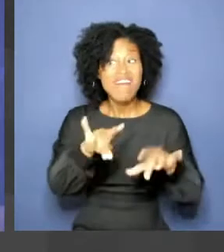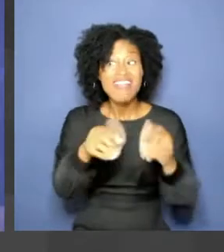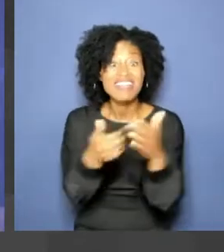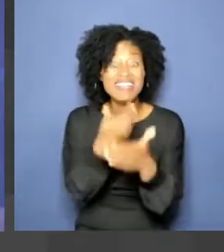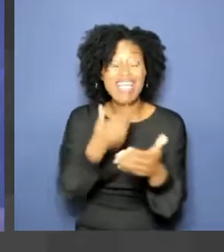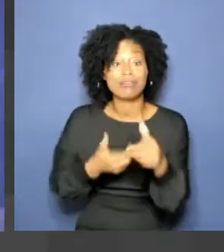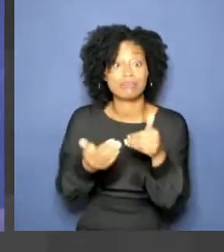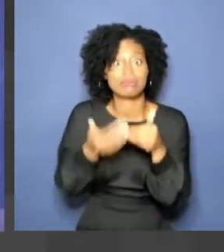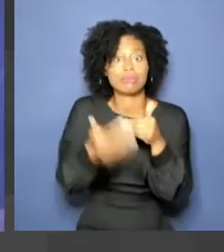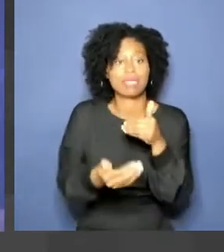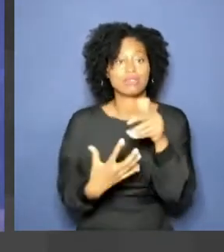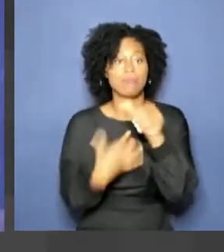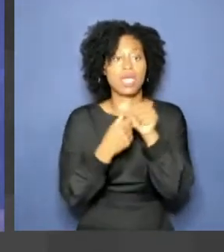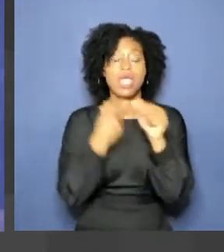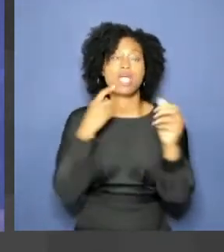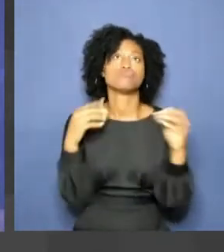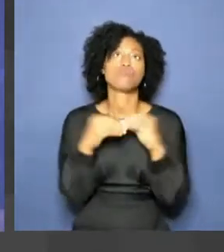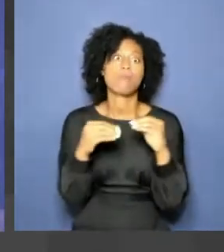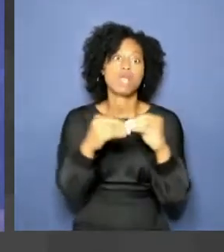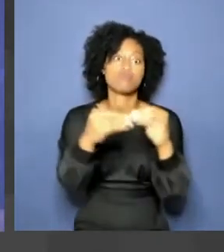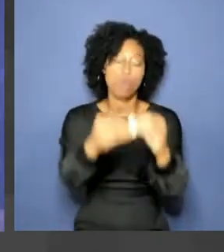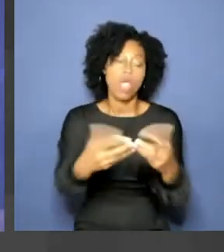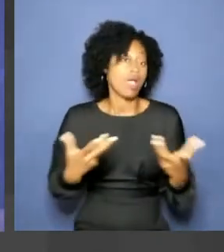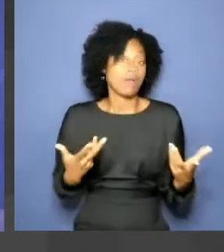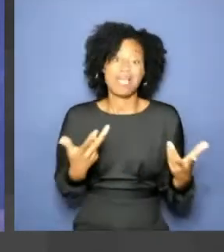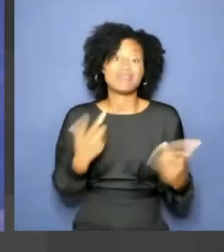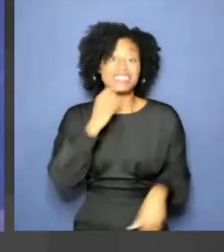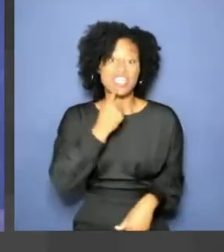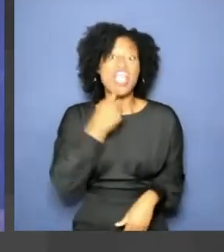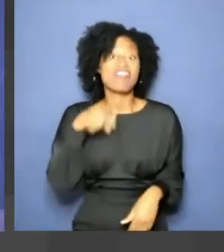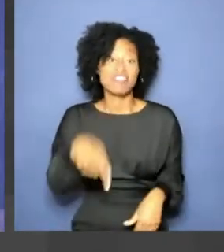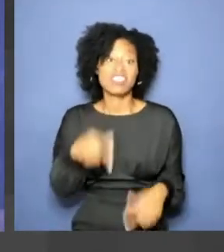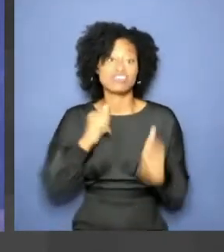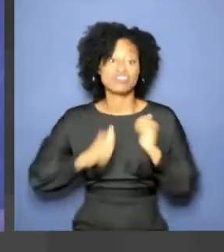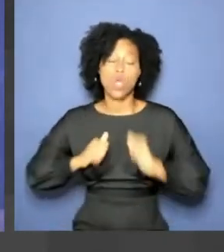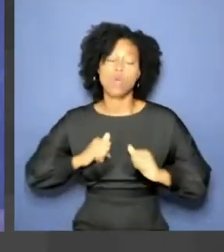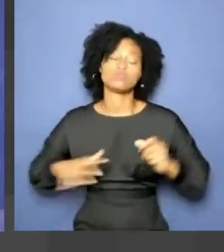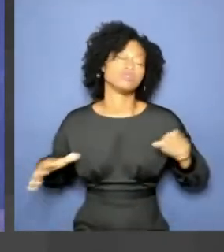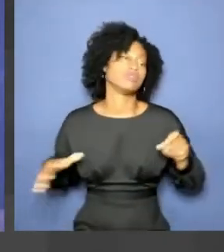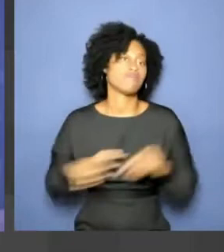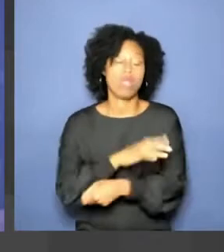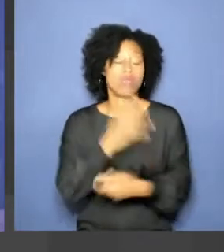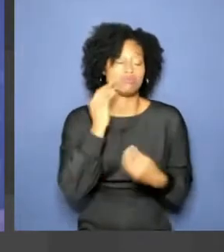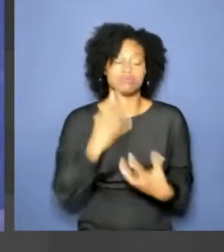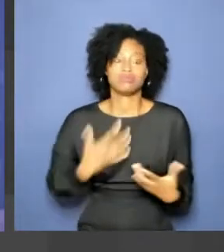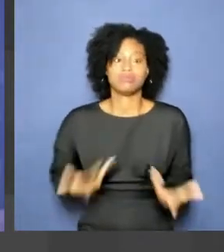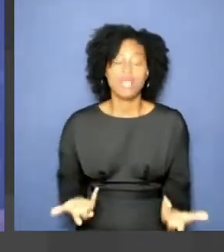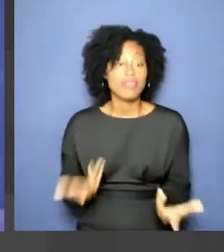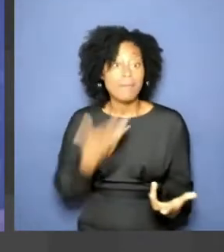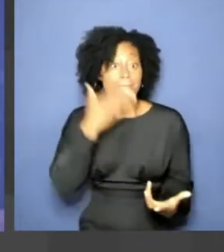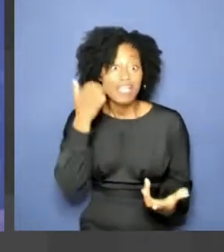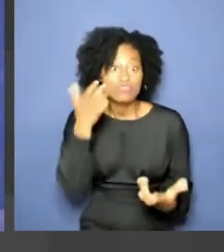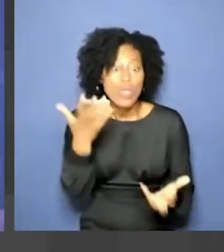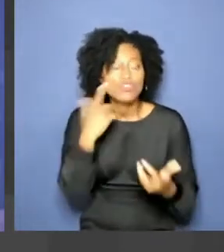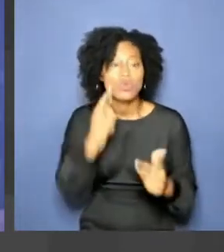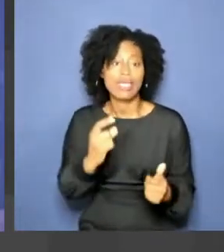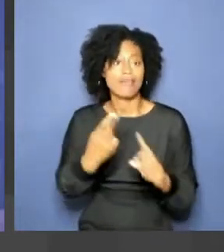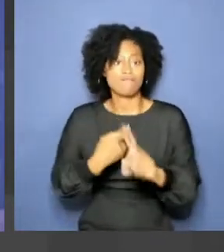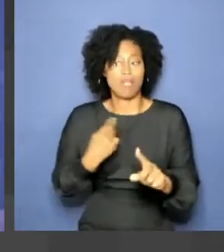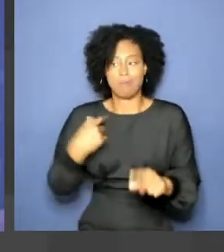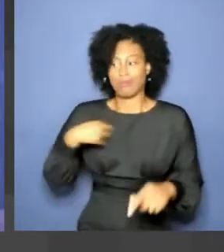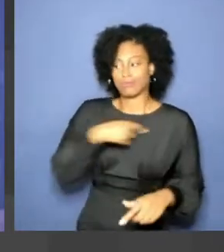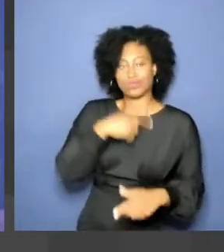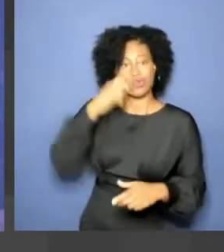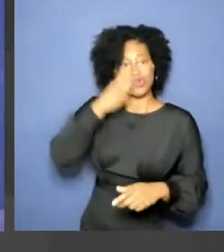more. Seriously though, we have a packed show for you. The best part is that you get to hear everything directly from the cool